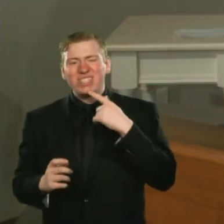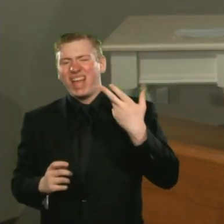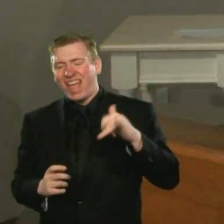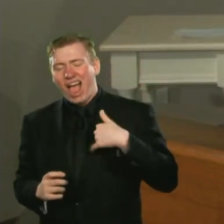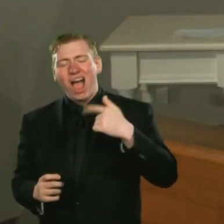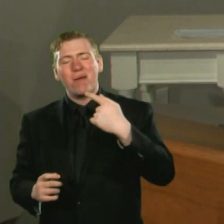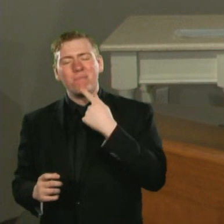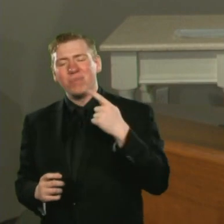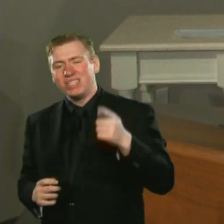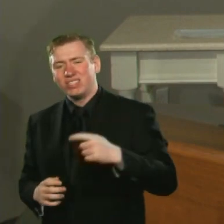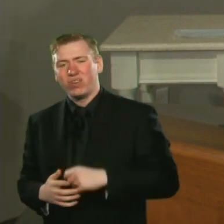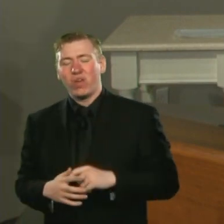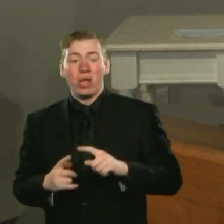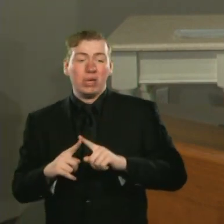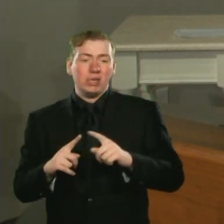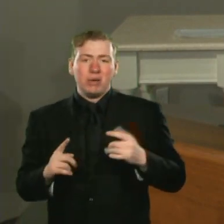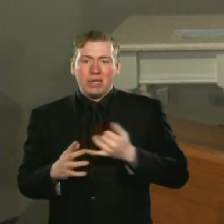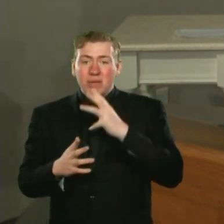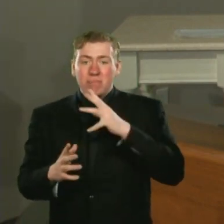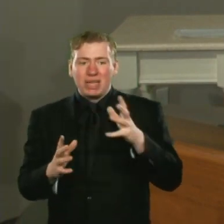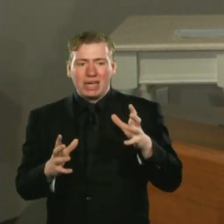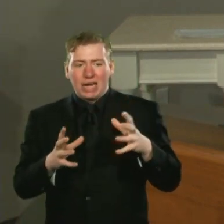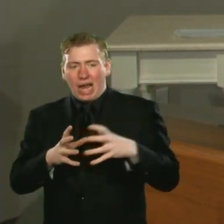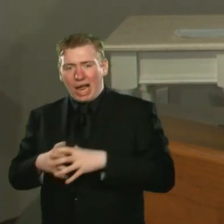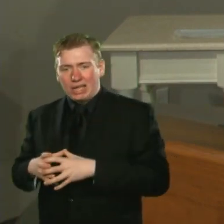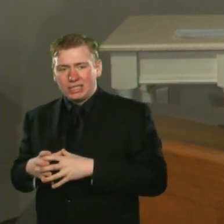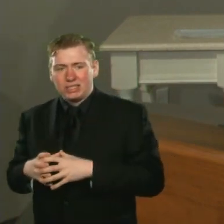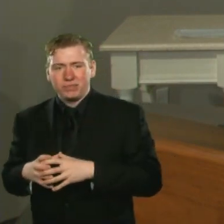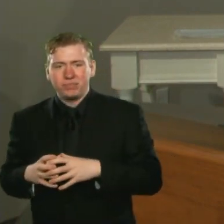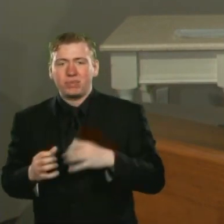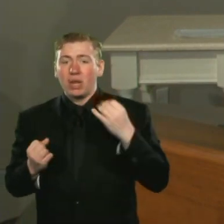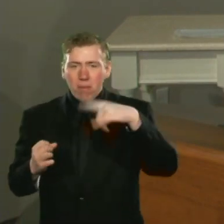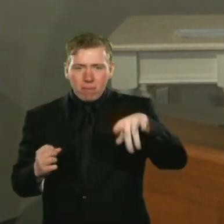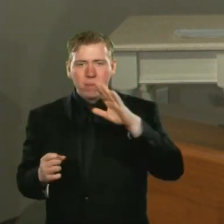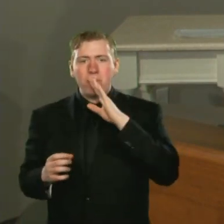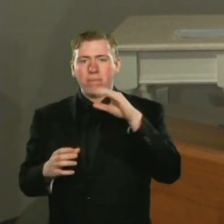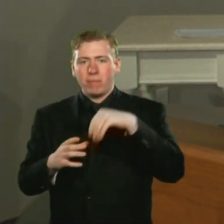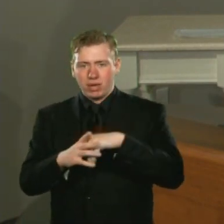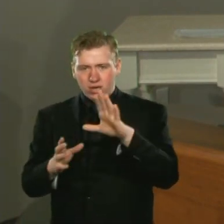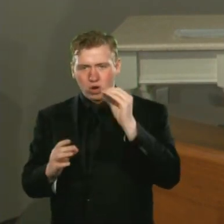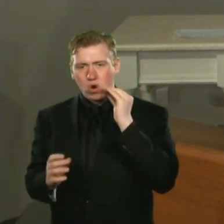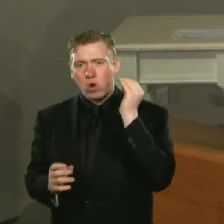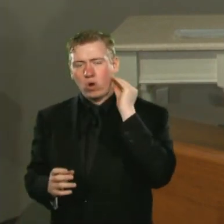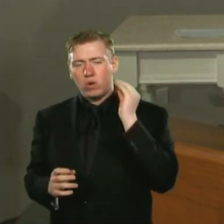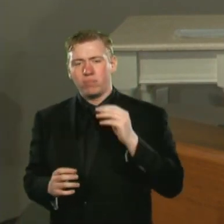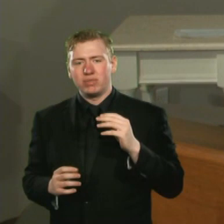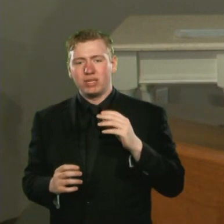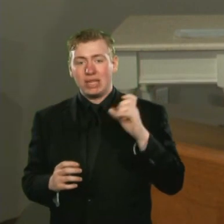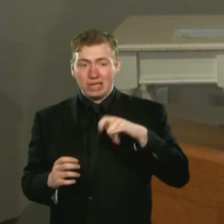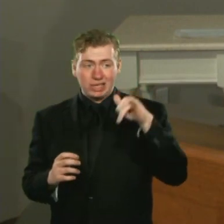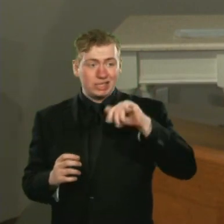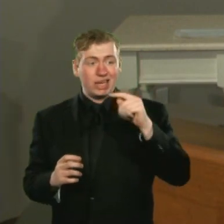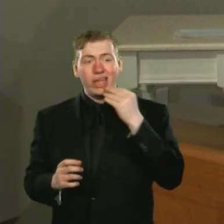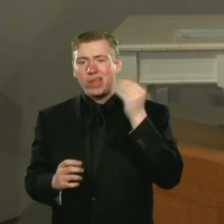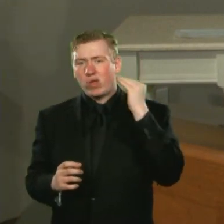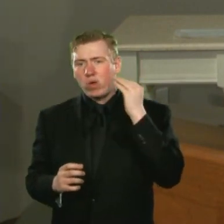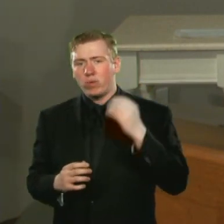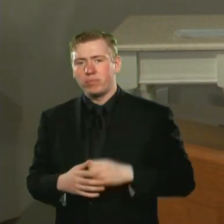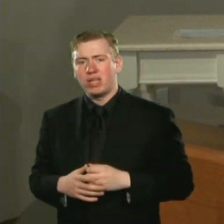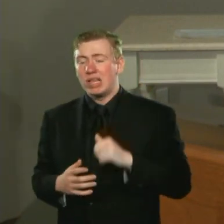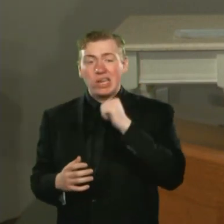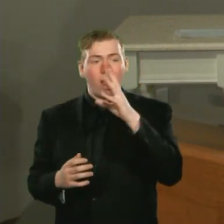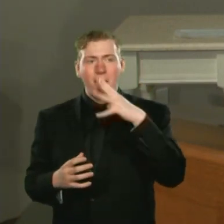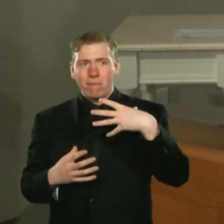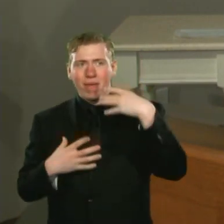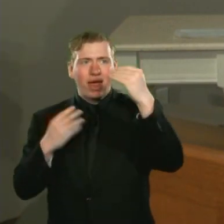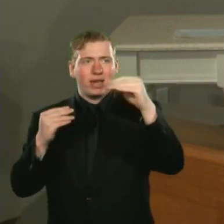you. But it's been an isolation. Many of you have been in your homes at the stay-at-home orders, and you've not been